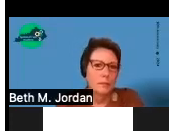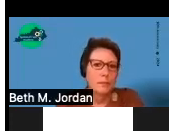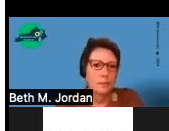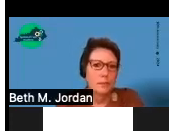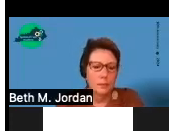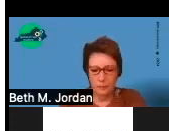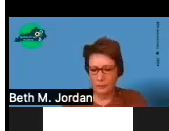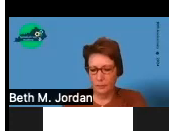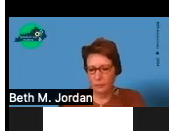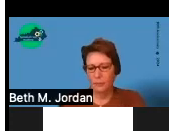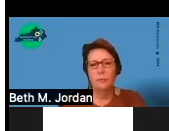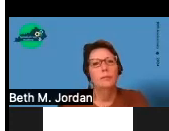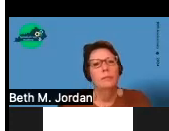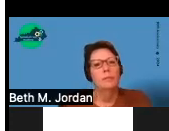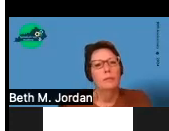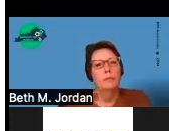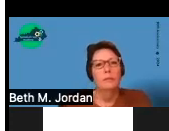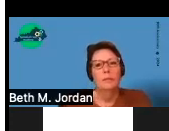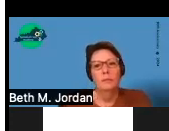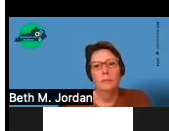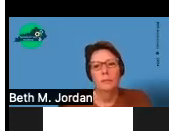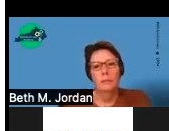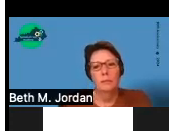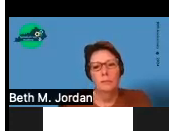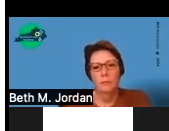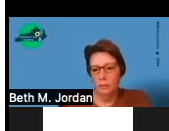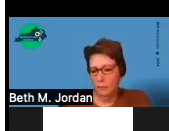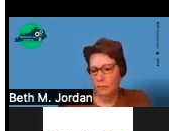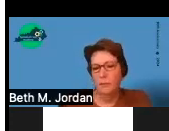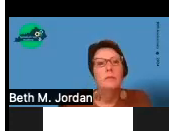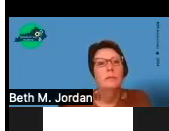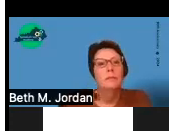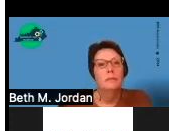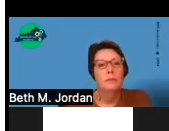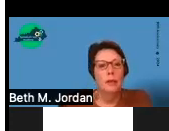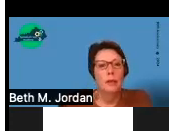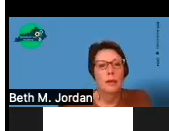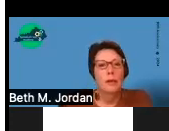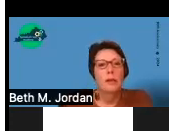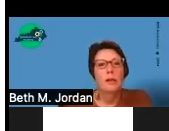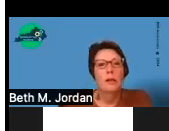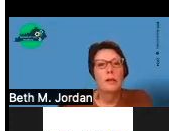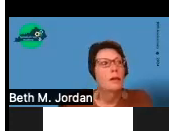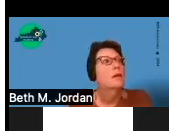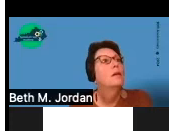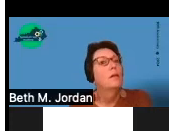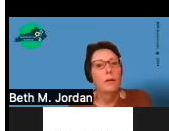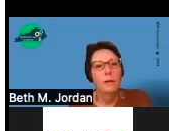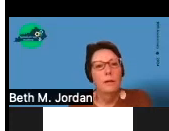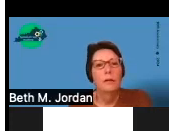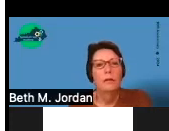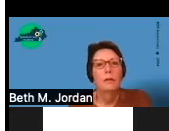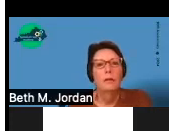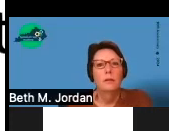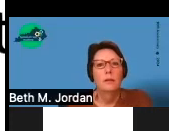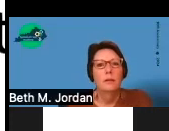met is really important. So we're doing that as well. And then we can go ahead and go to the next slide. I know we're moving